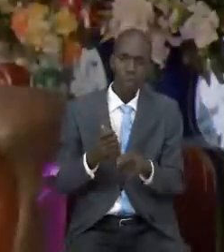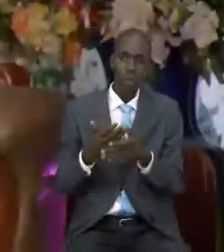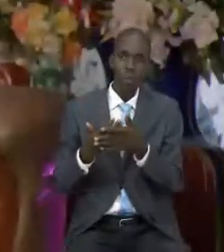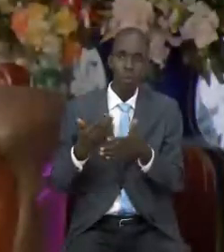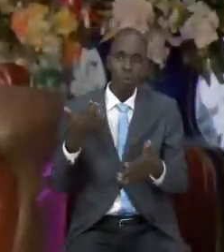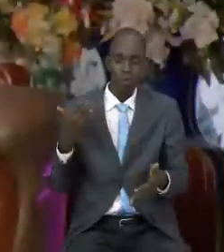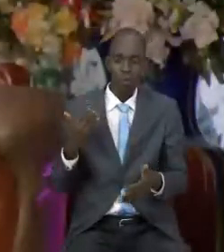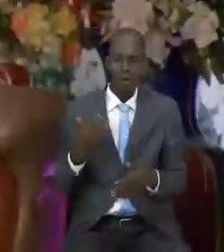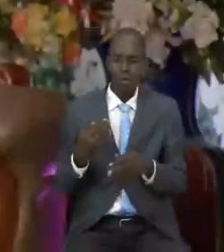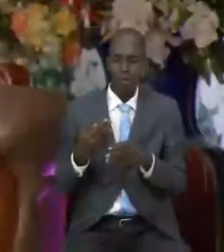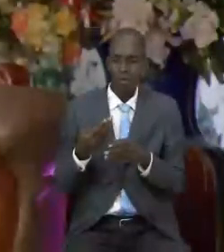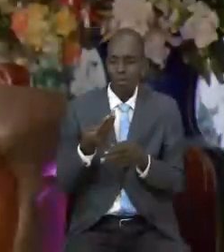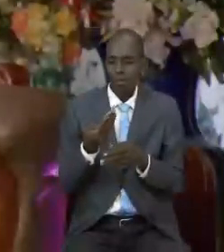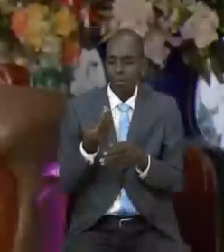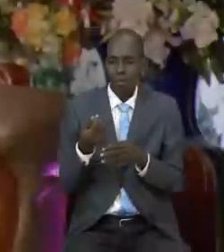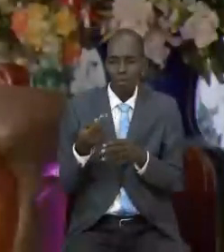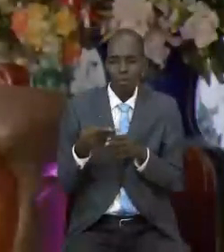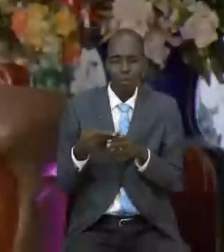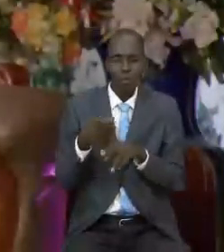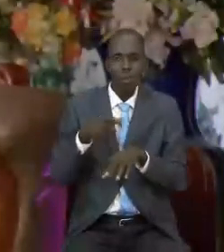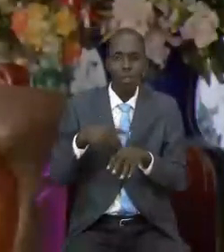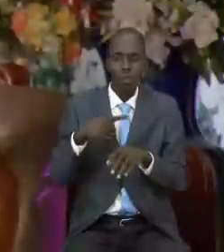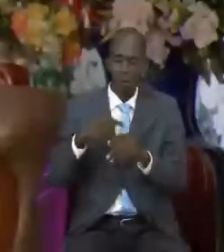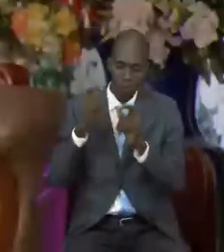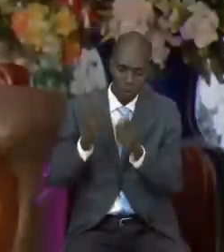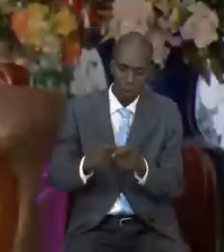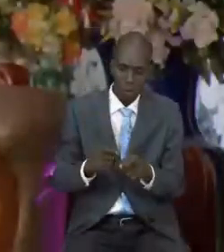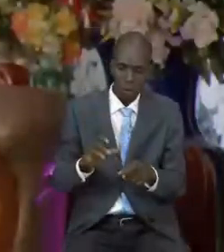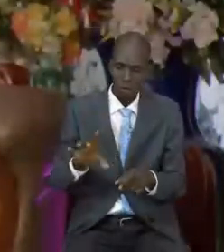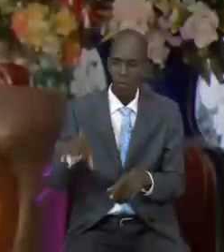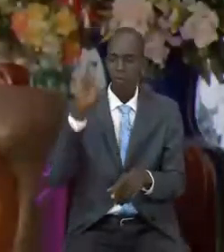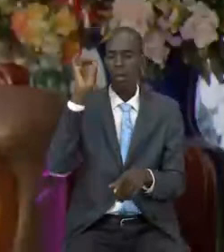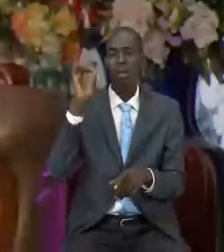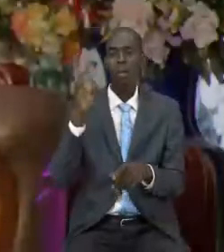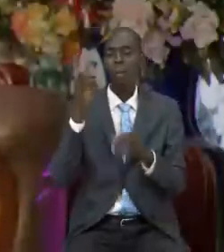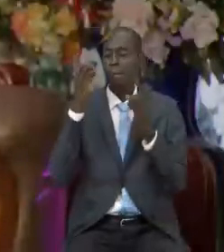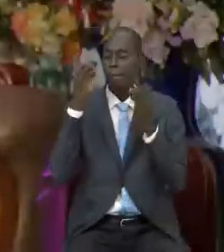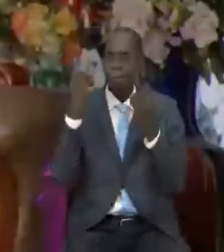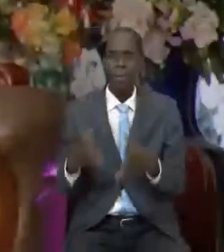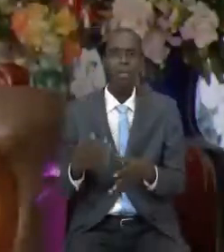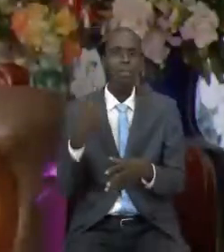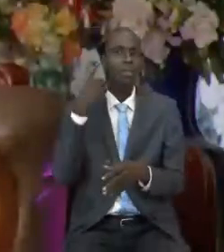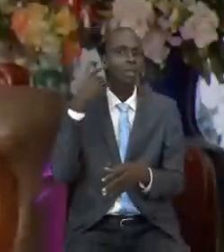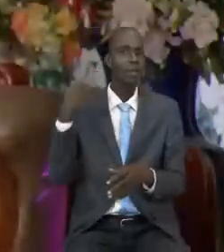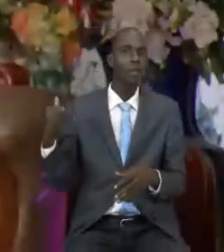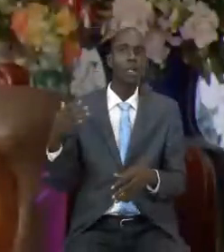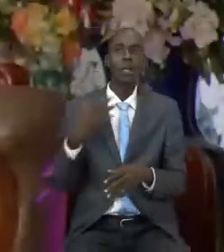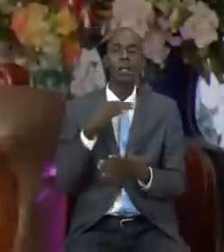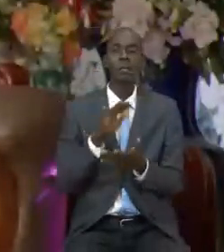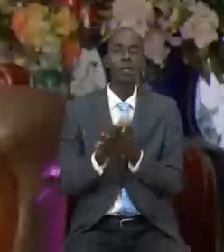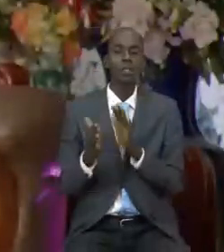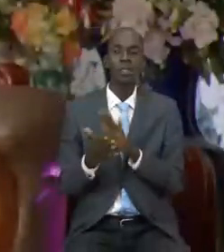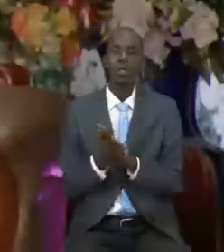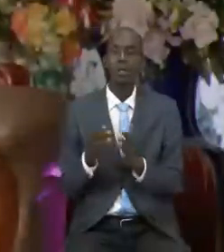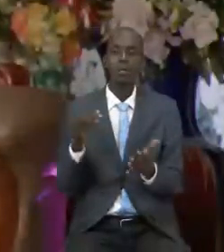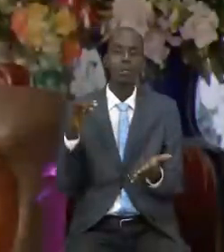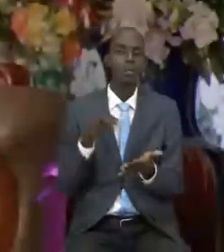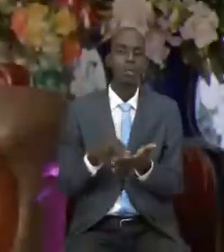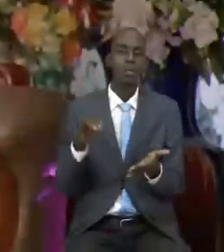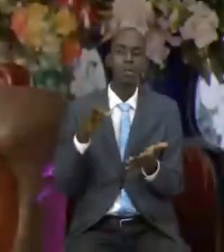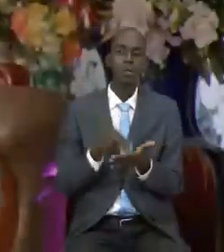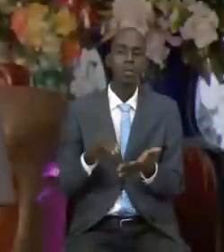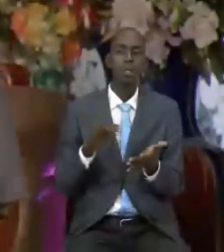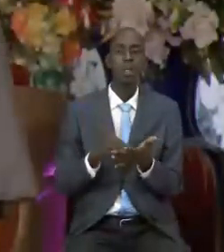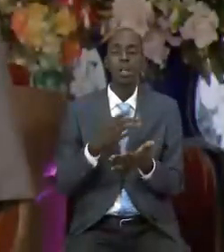of digging, they had the gold, plenty. And they became millionaires. And the man